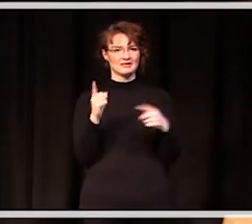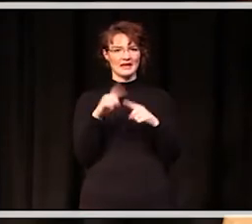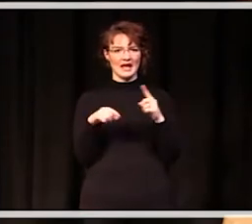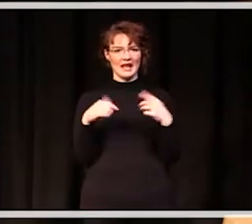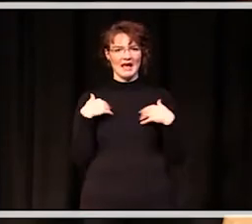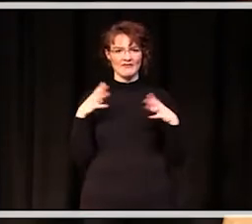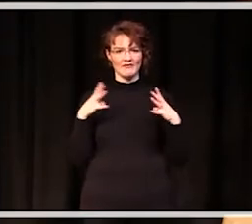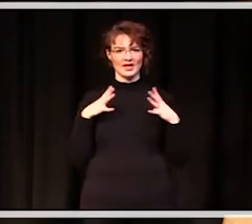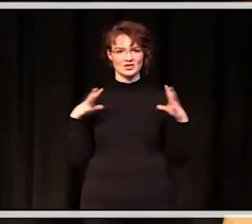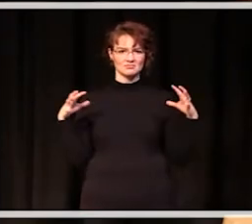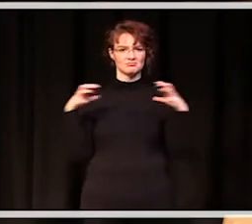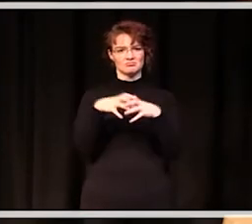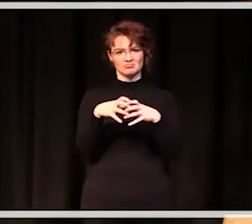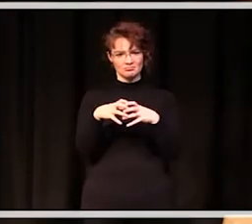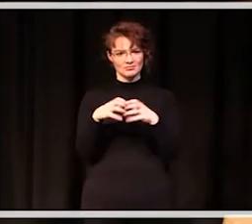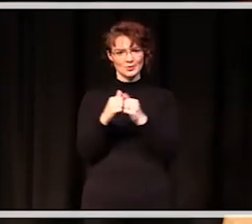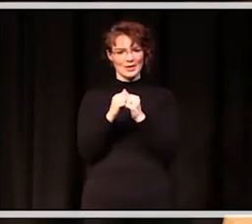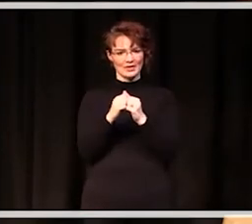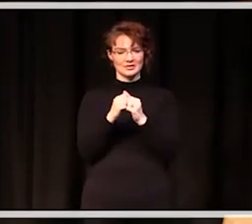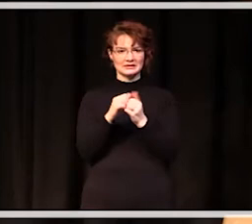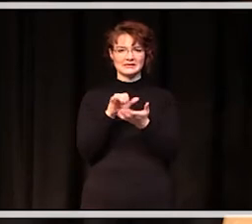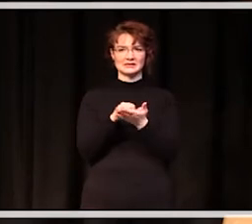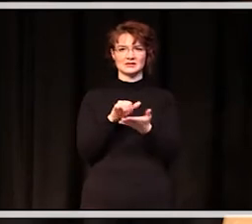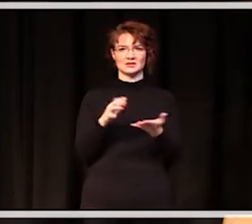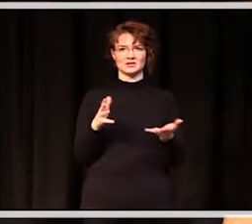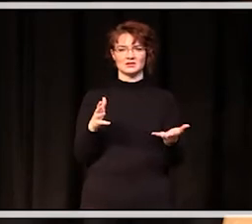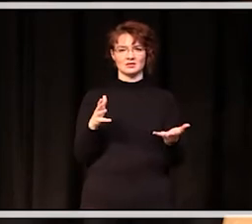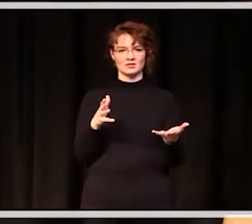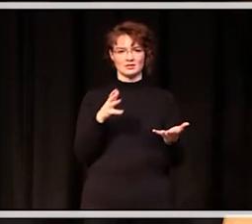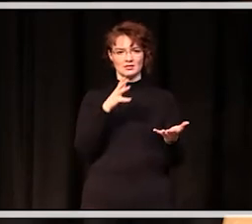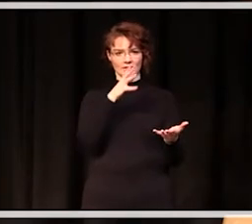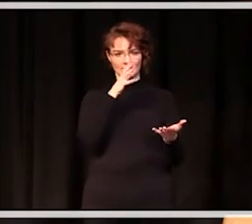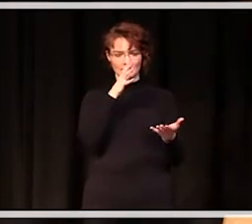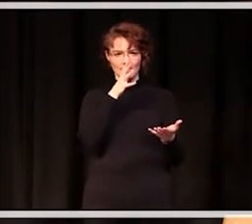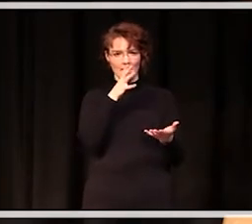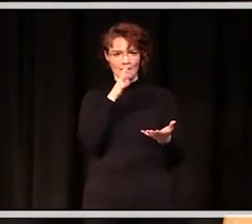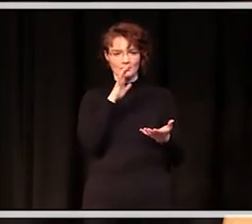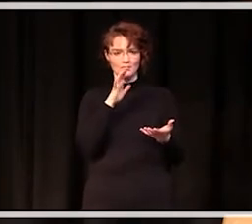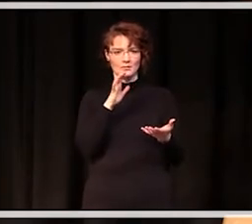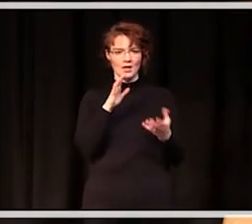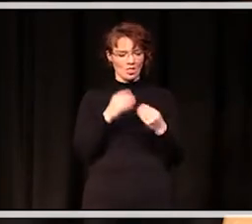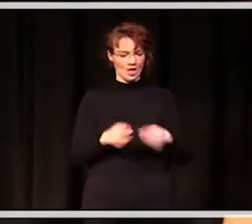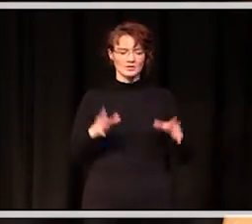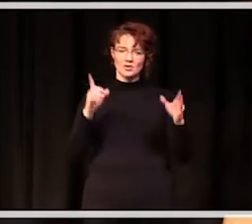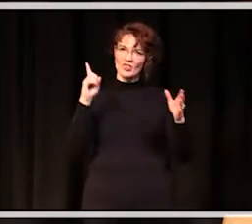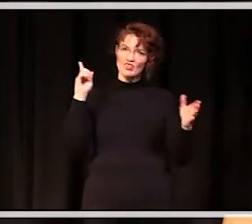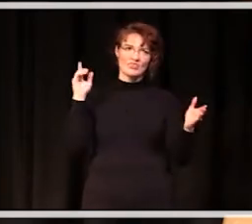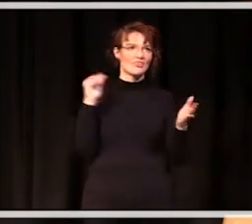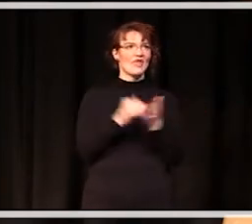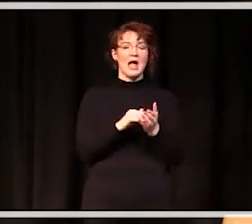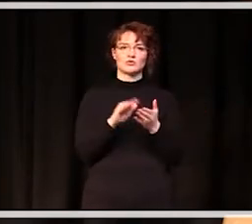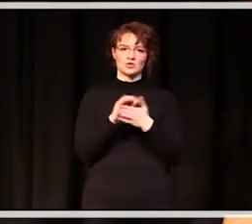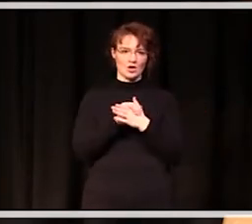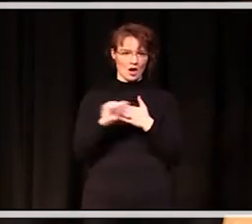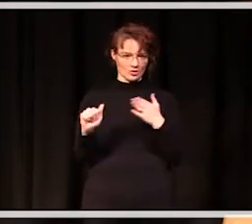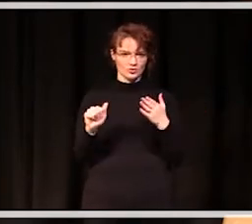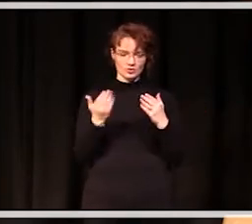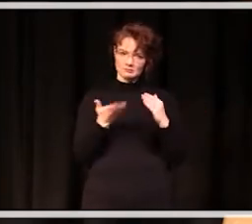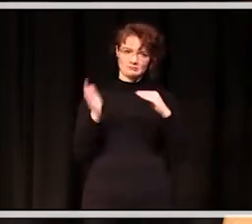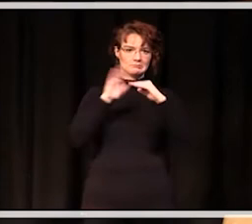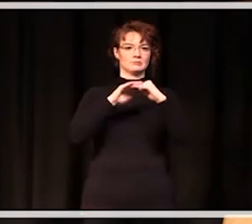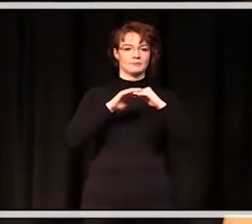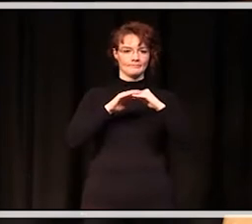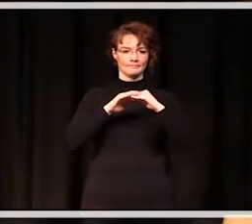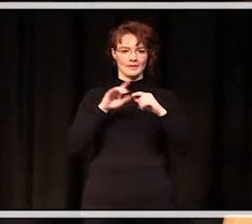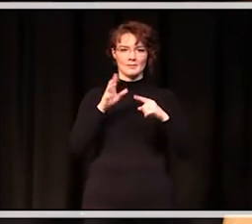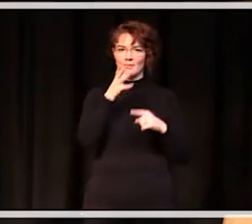this destination vacation. She's literally lost thousands of dollars. And this mom says that, but when I